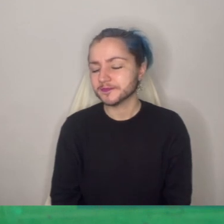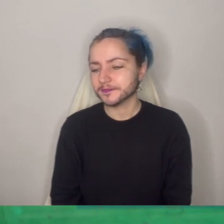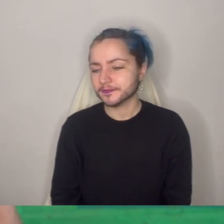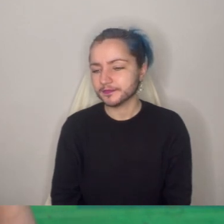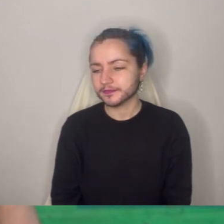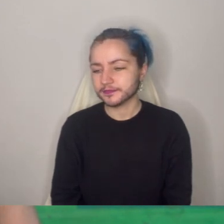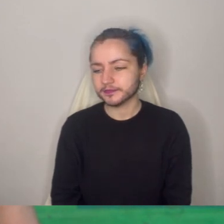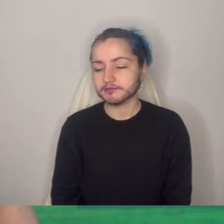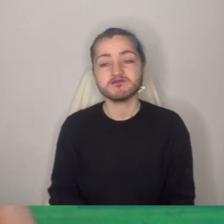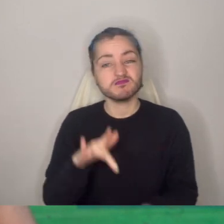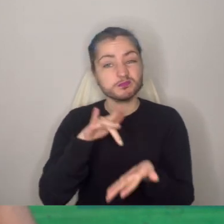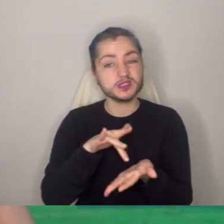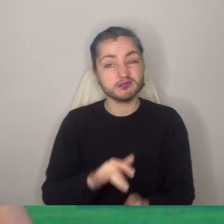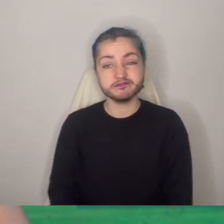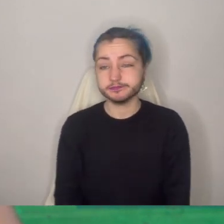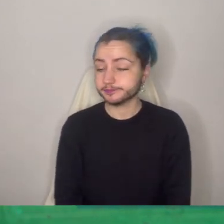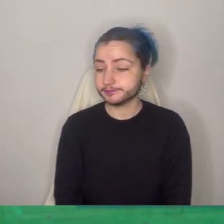And I'm going to stick that in the middle